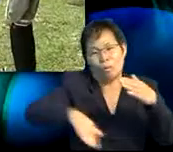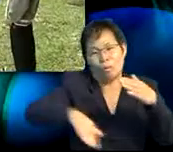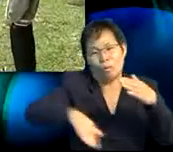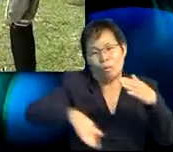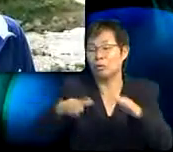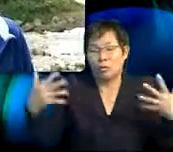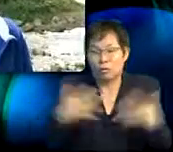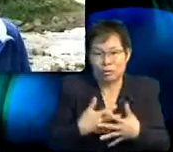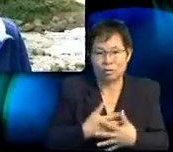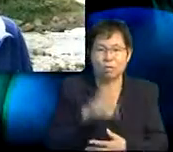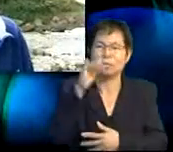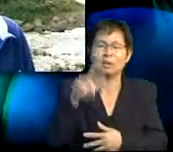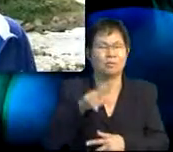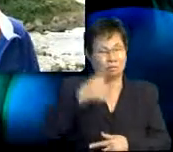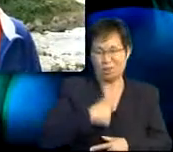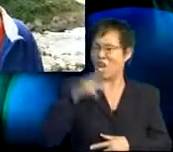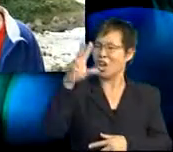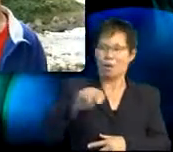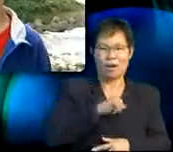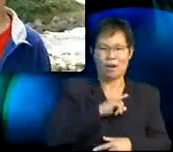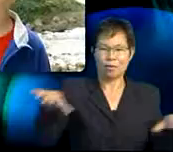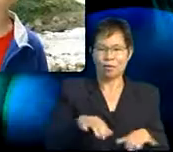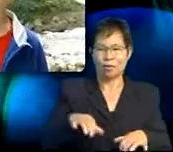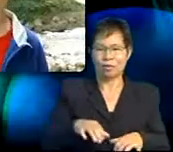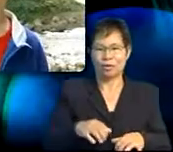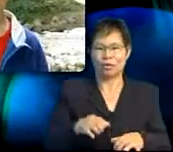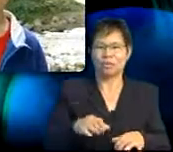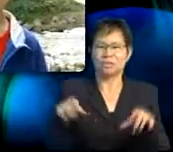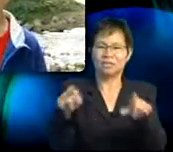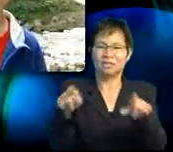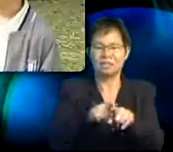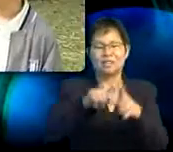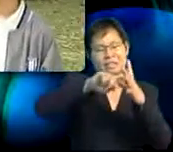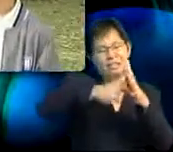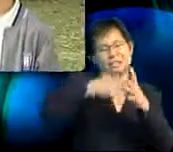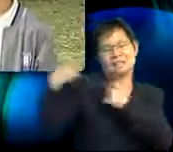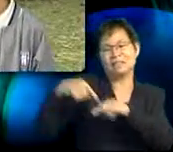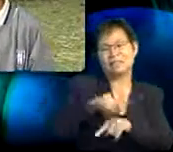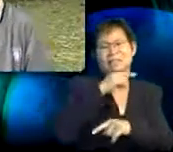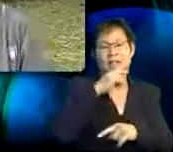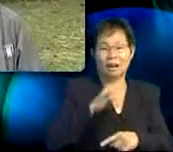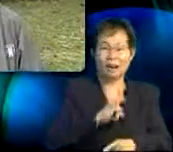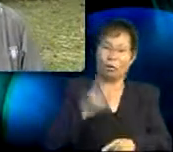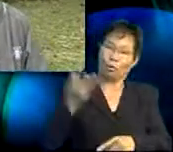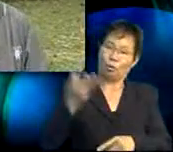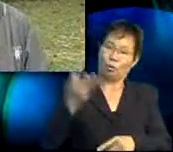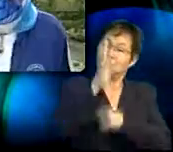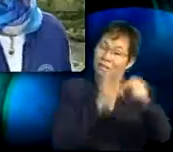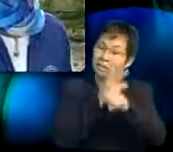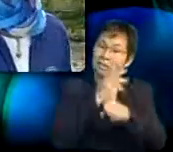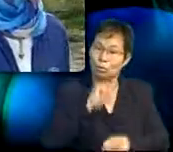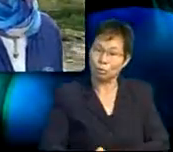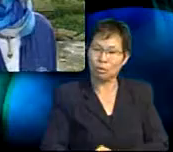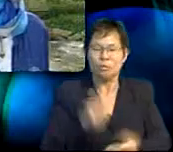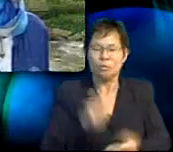William? Me? No. I've been doing extreme stuff like that since I was 6 years old. Oh well, maybe I should do it a